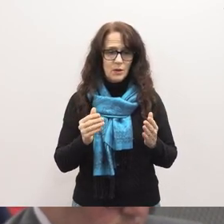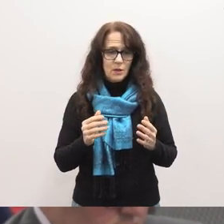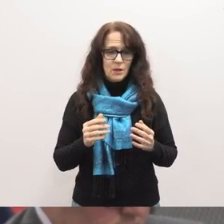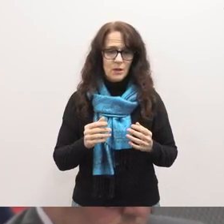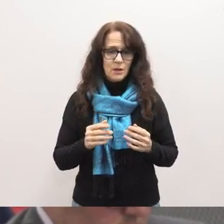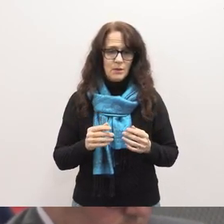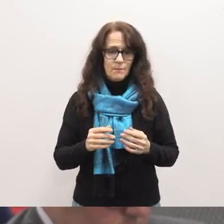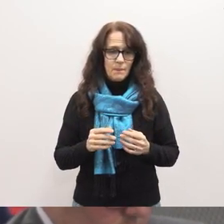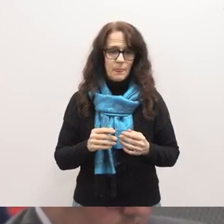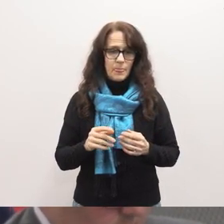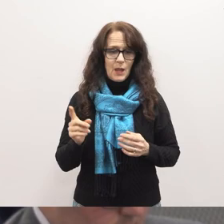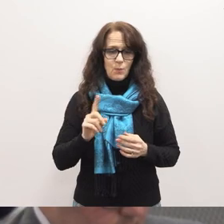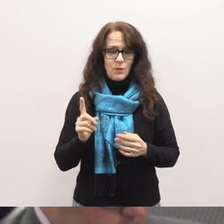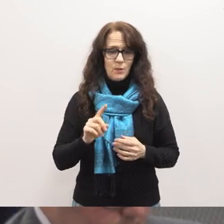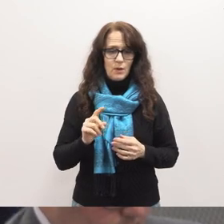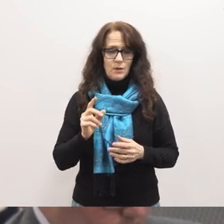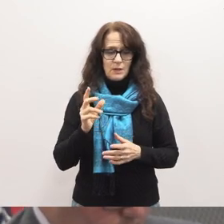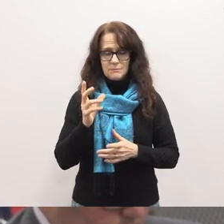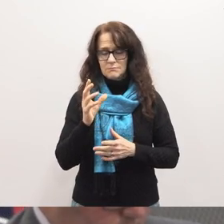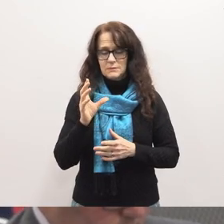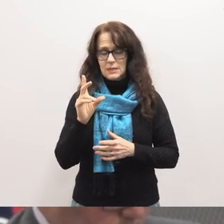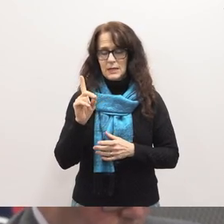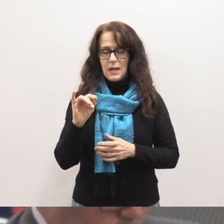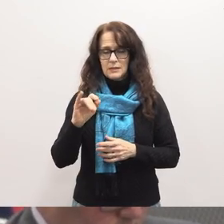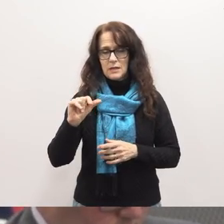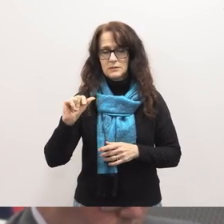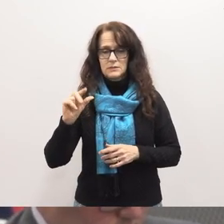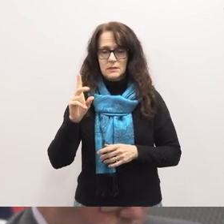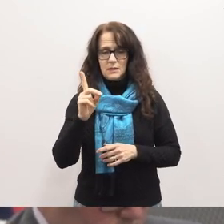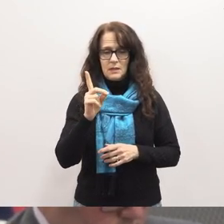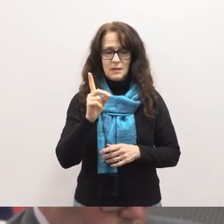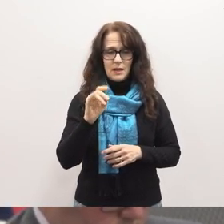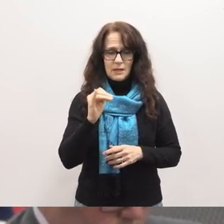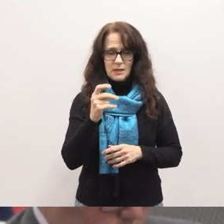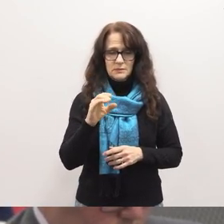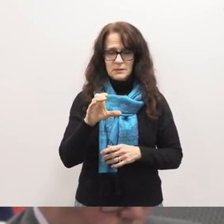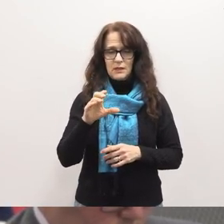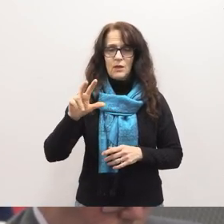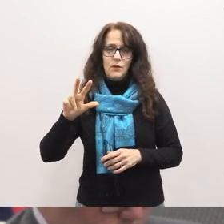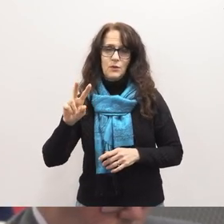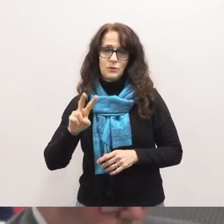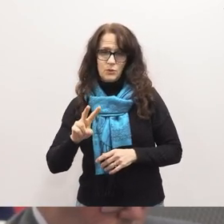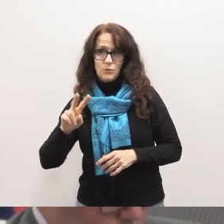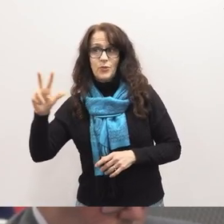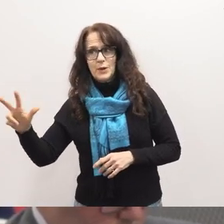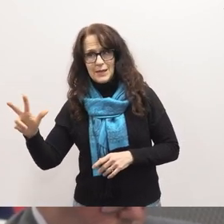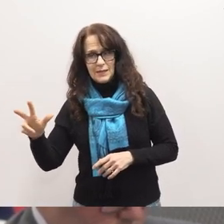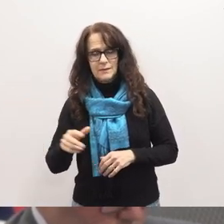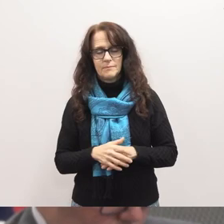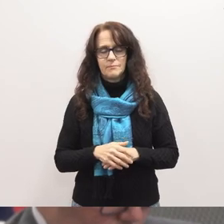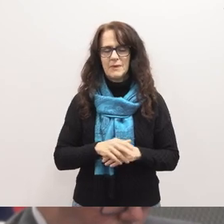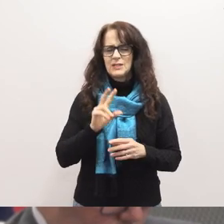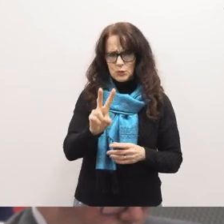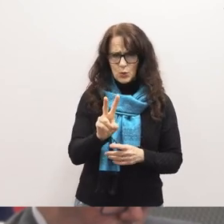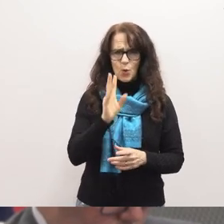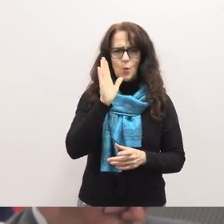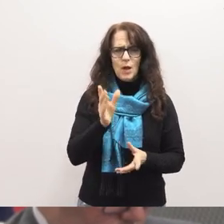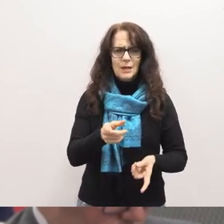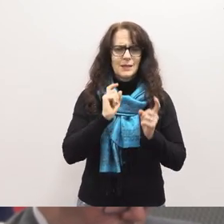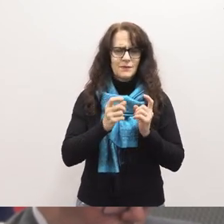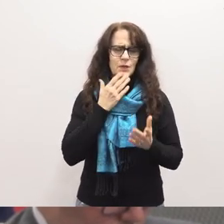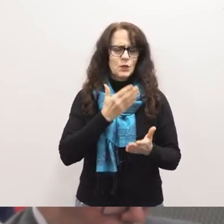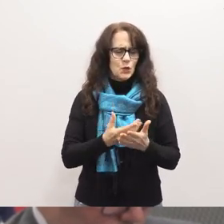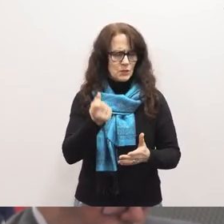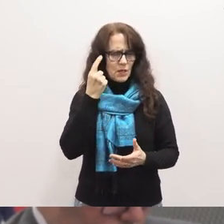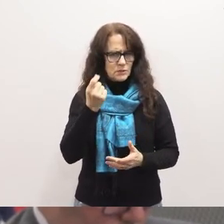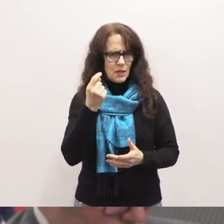in diagnostic 3. But this diagnostic 2 is going to really give us a good understanding or insight on where our students